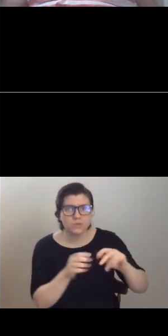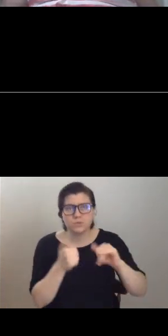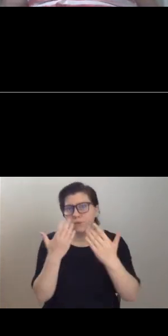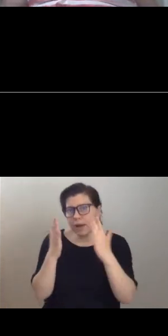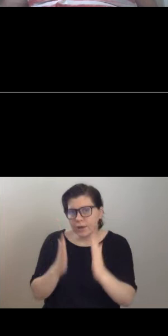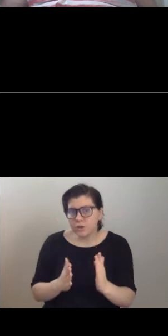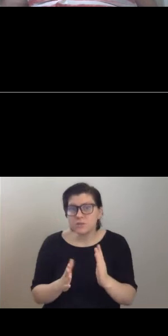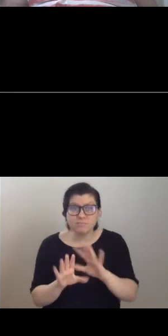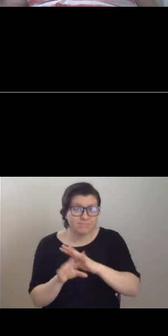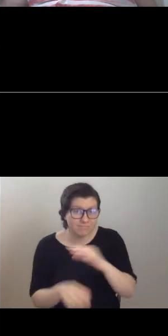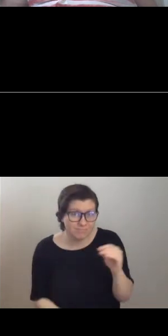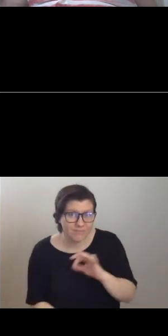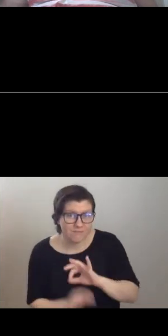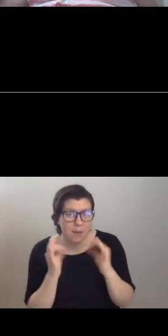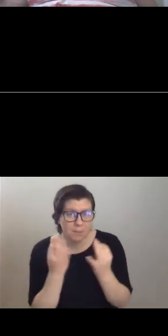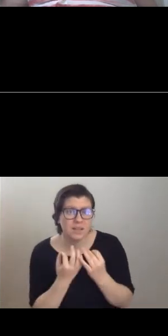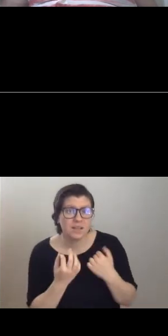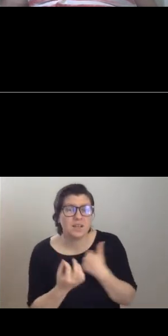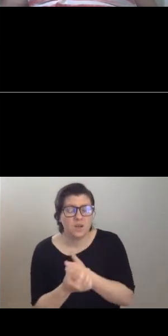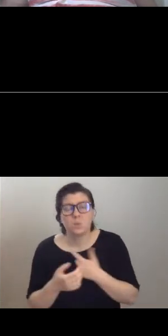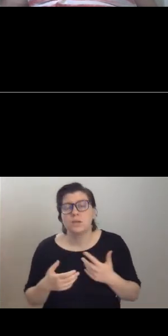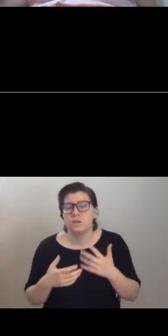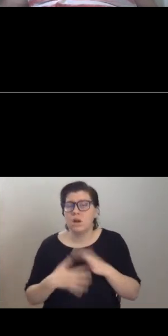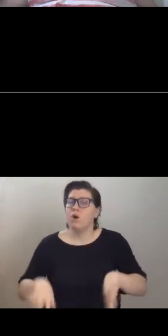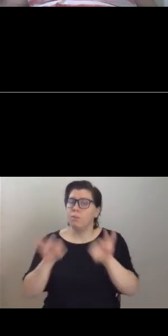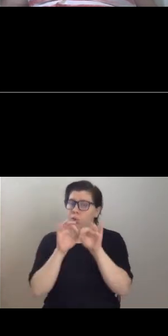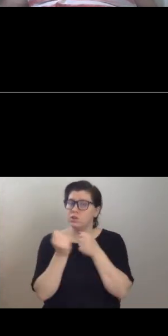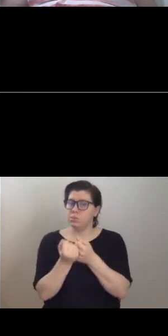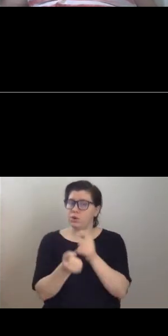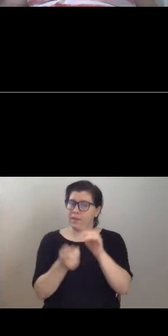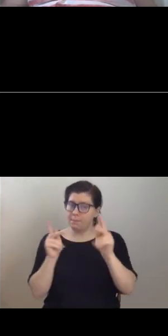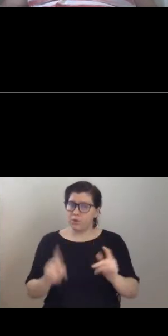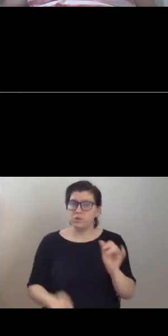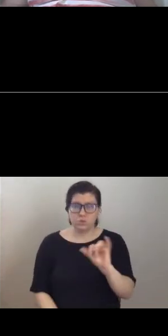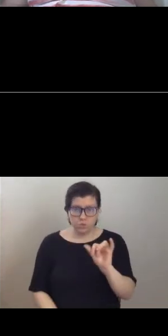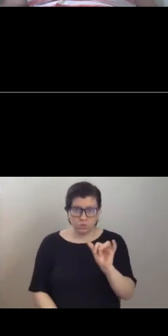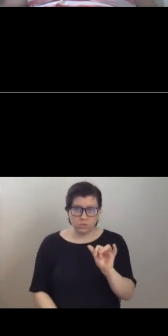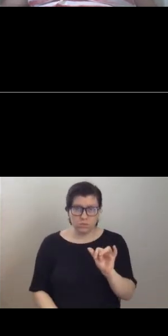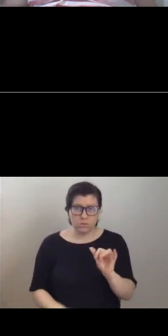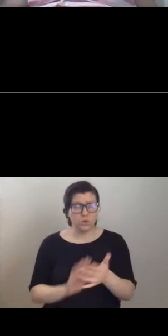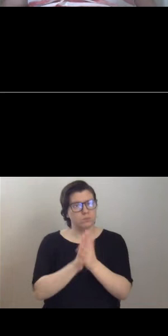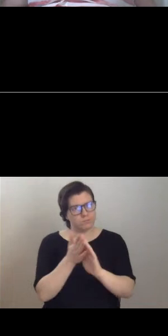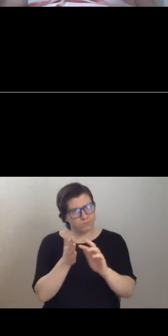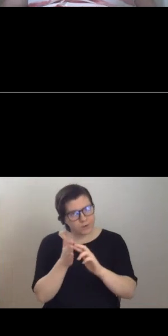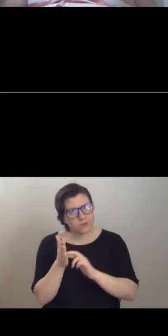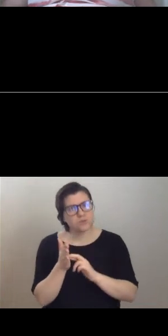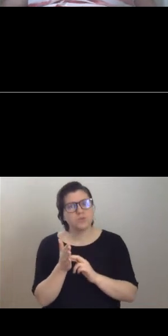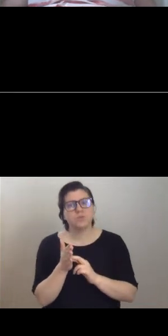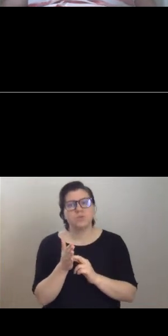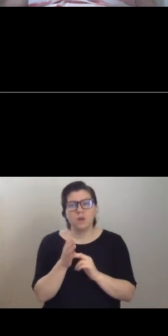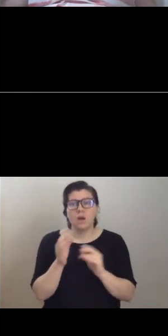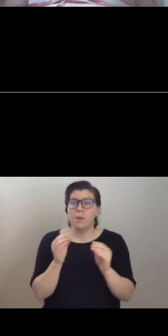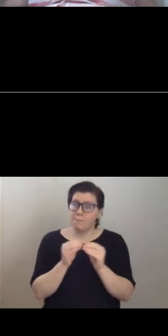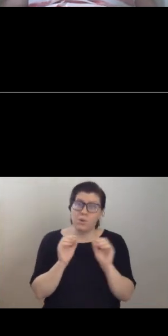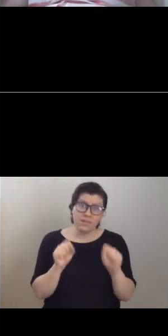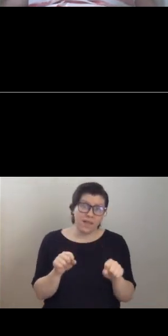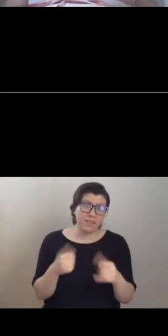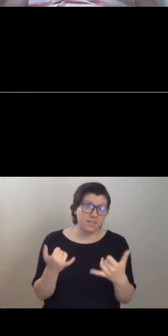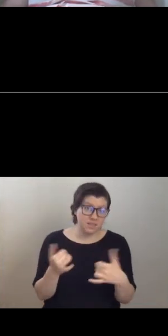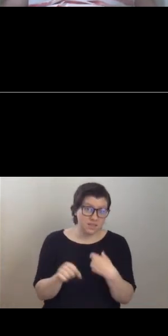role in supporting that person to get registered. And more than likely this year, it